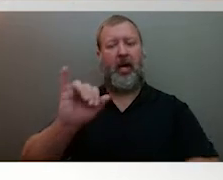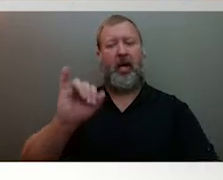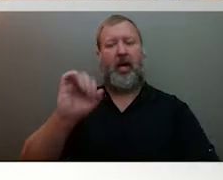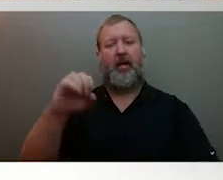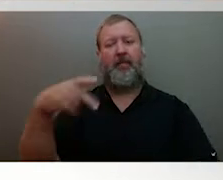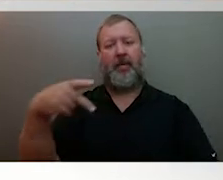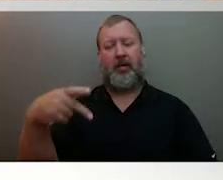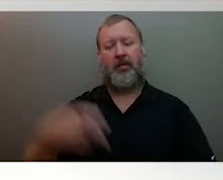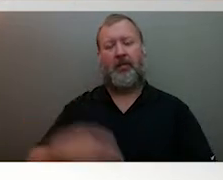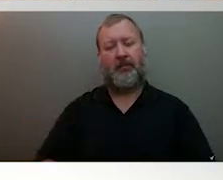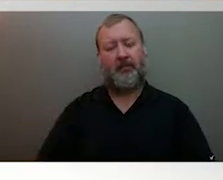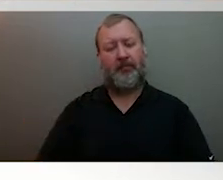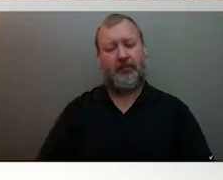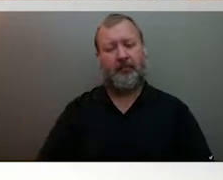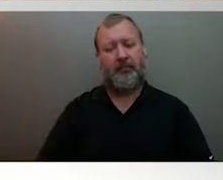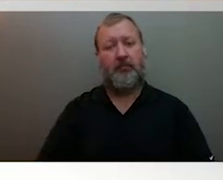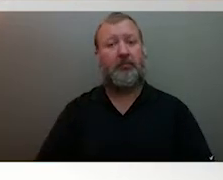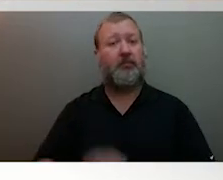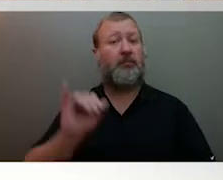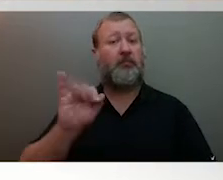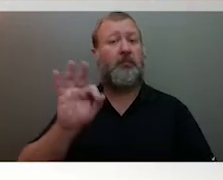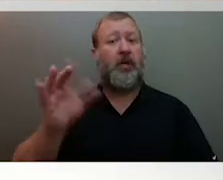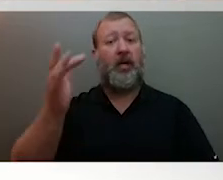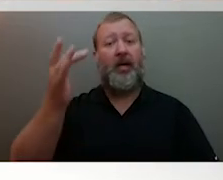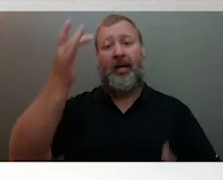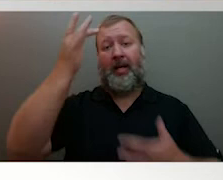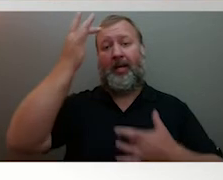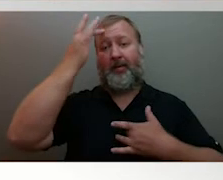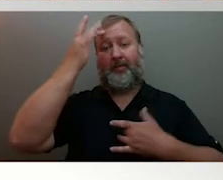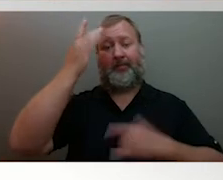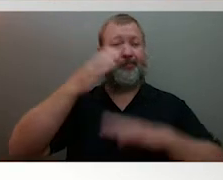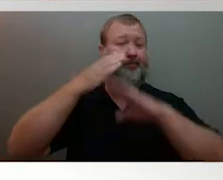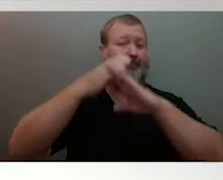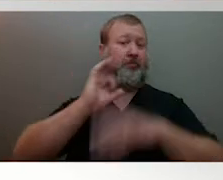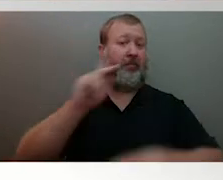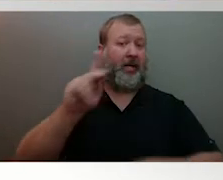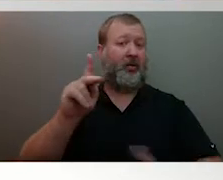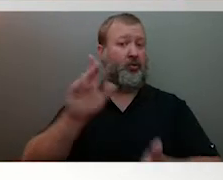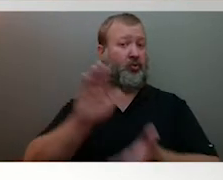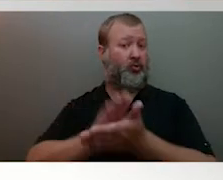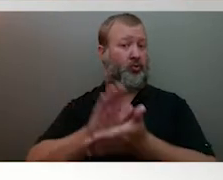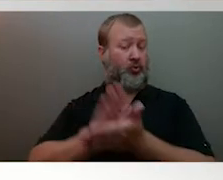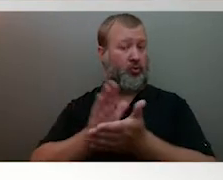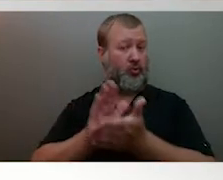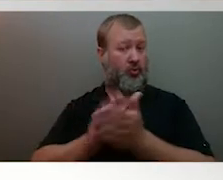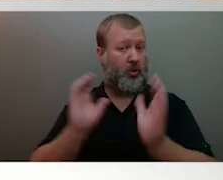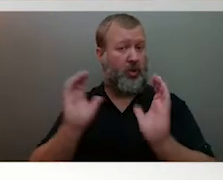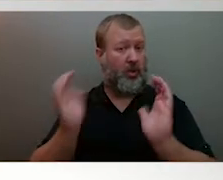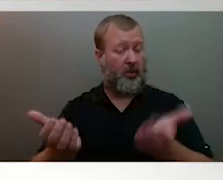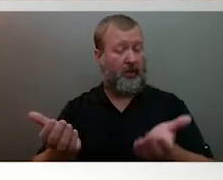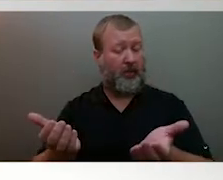have developed. If the illness or injury prohibits the student from returning to the general education